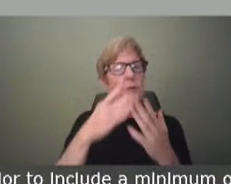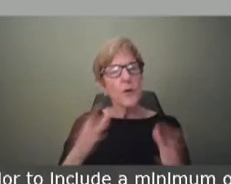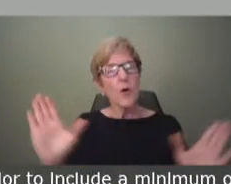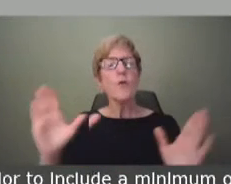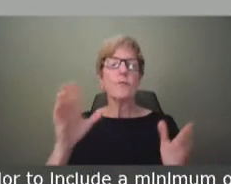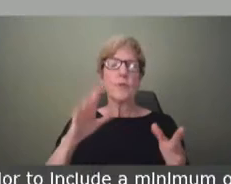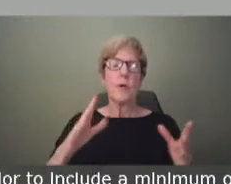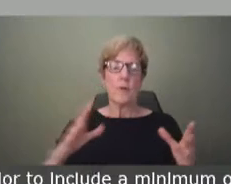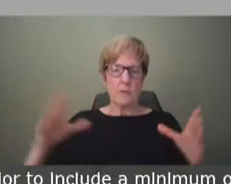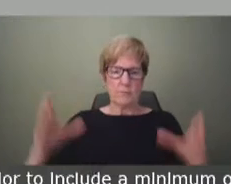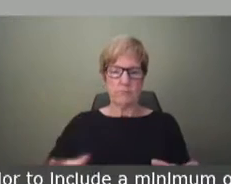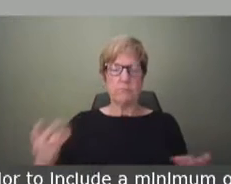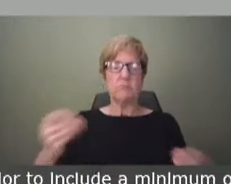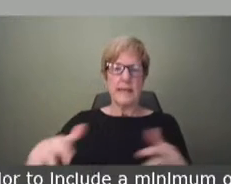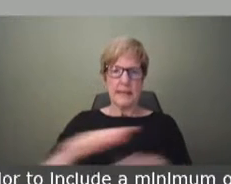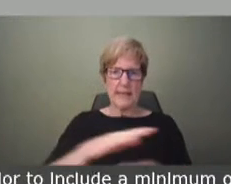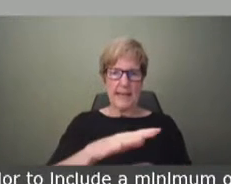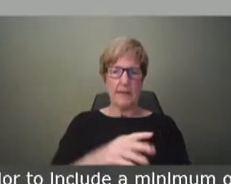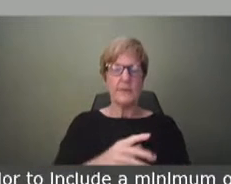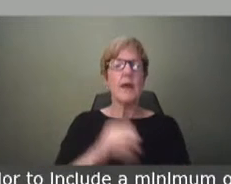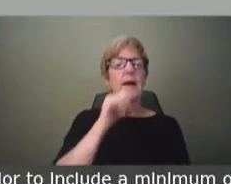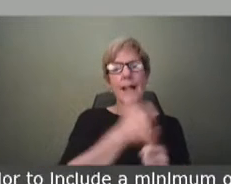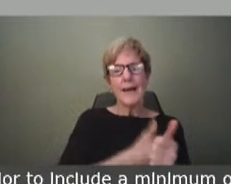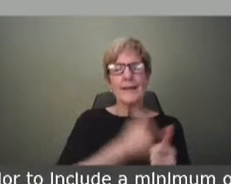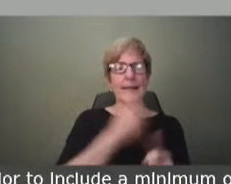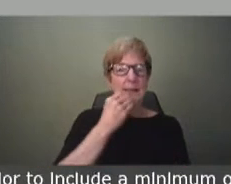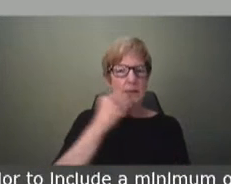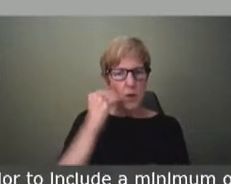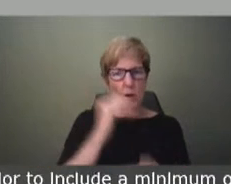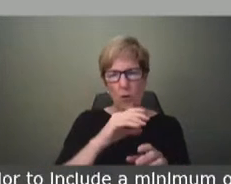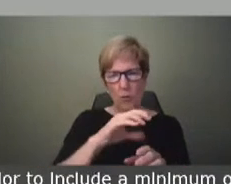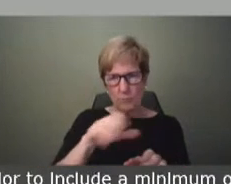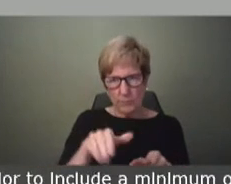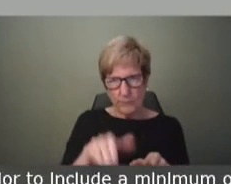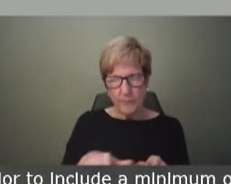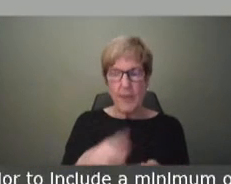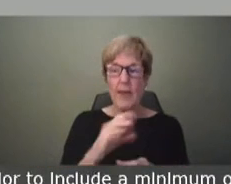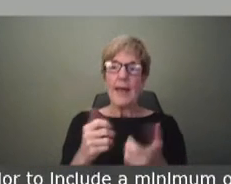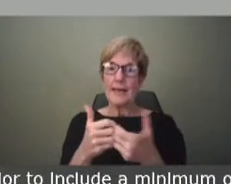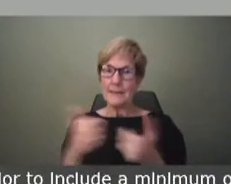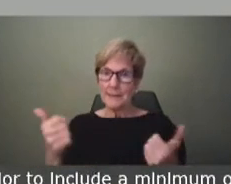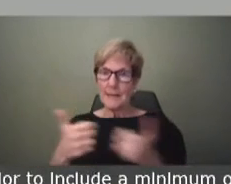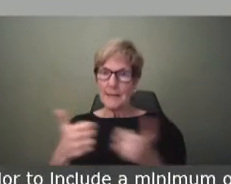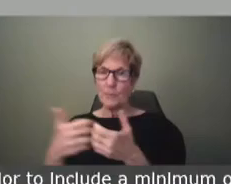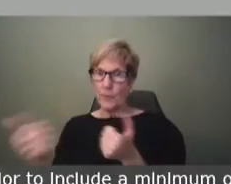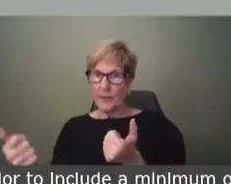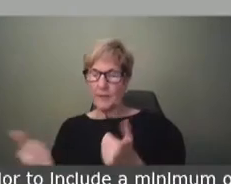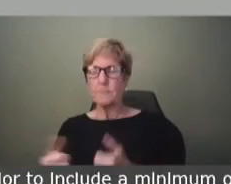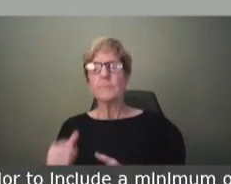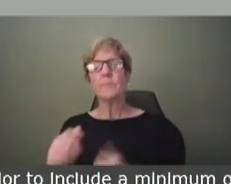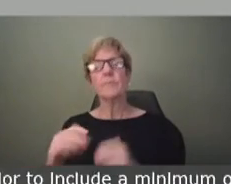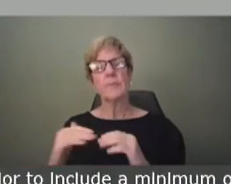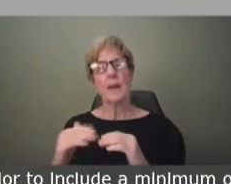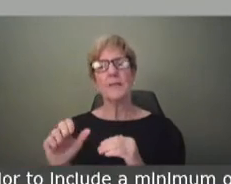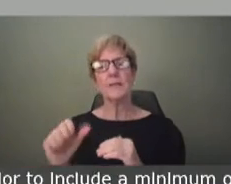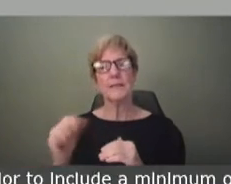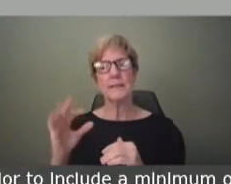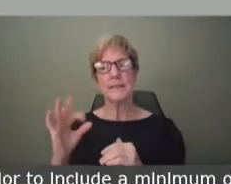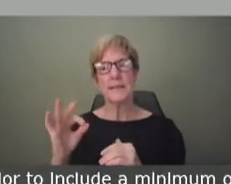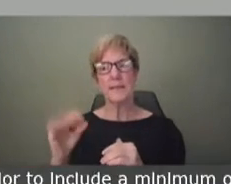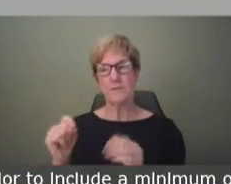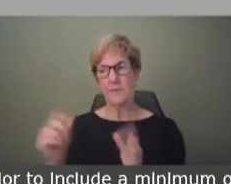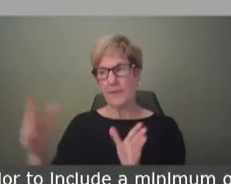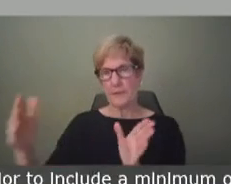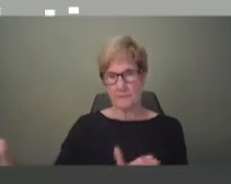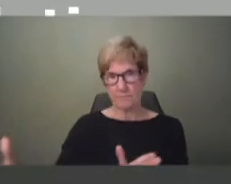provided or applied to each individual unit and also building separation internal to the site would be a minimum of 10 ft uh as